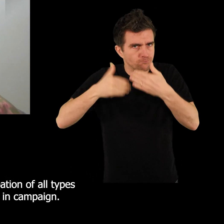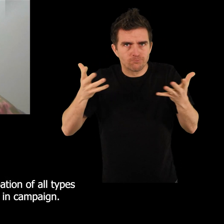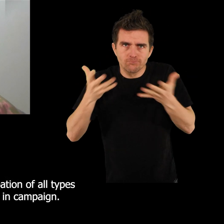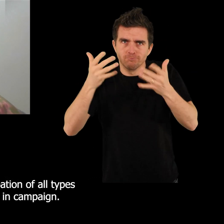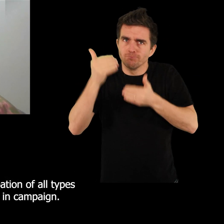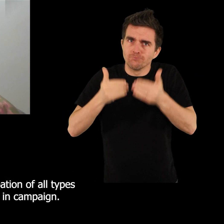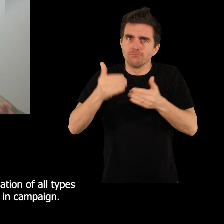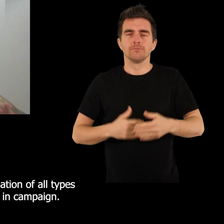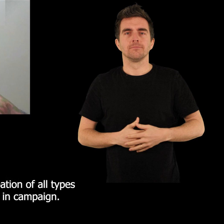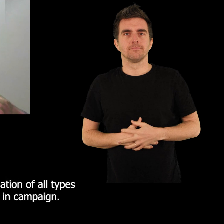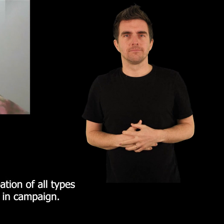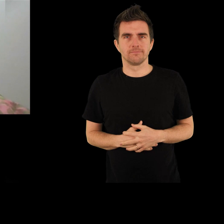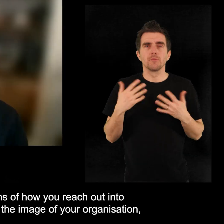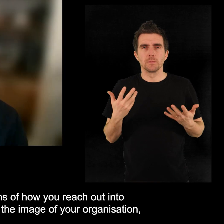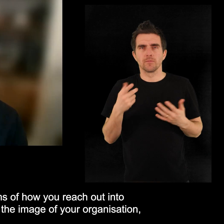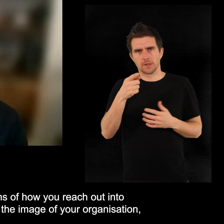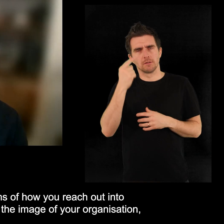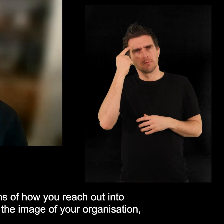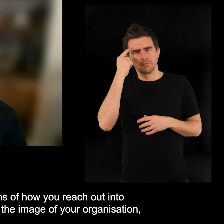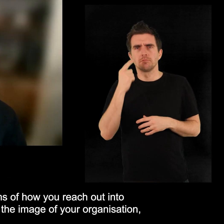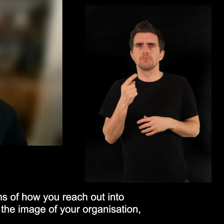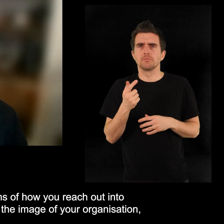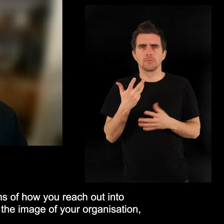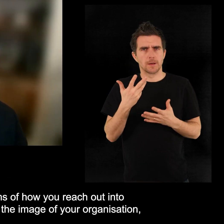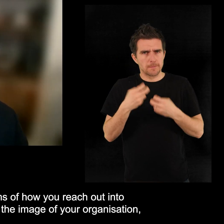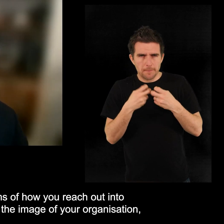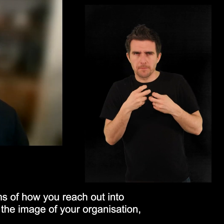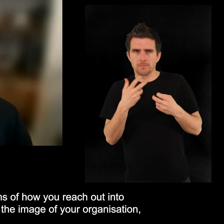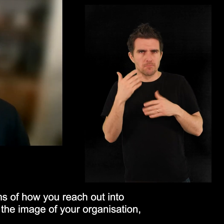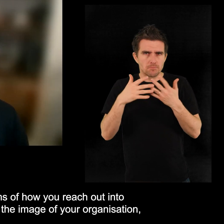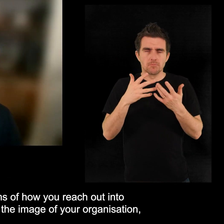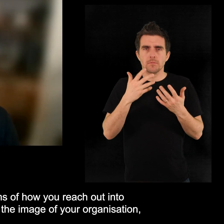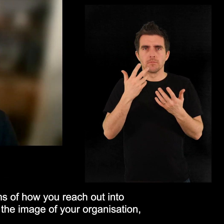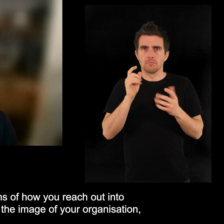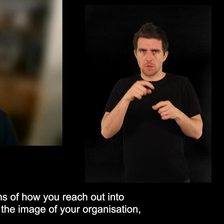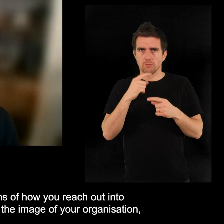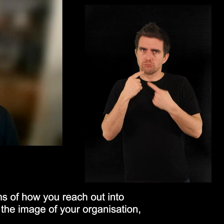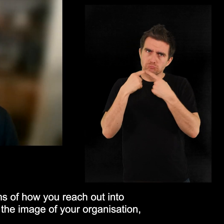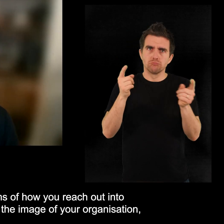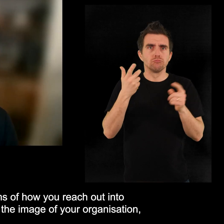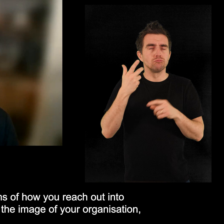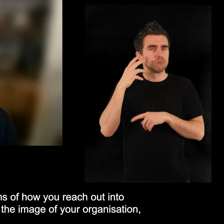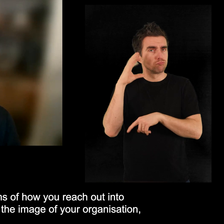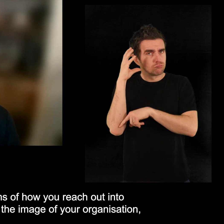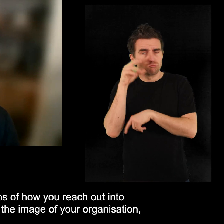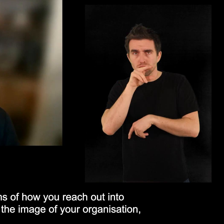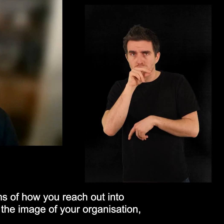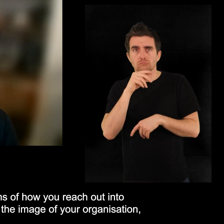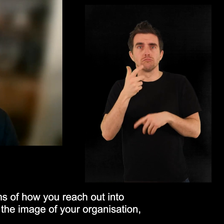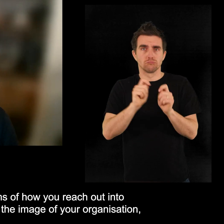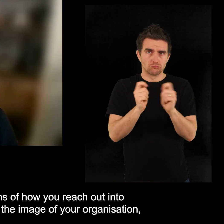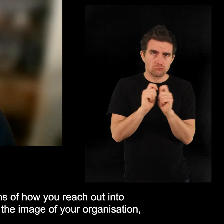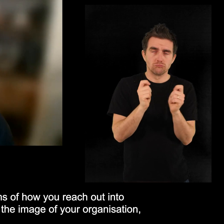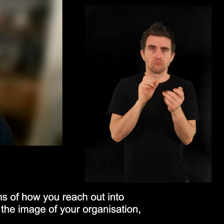with disabilities in campaign. And this is very important in terms of how you reach out into the community and